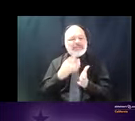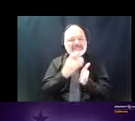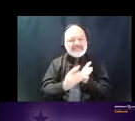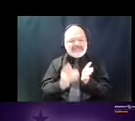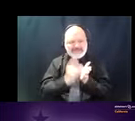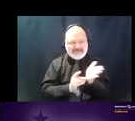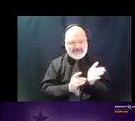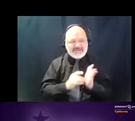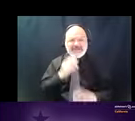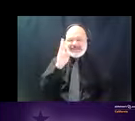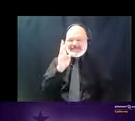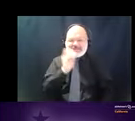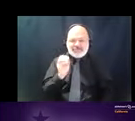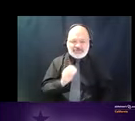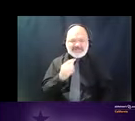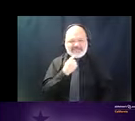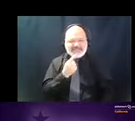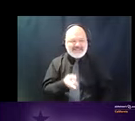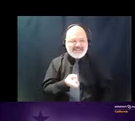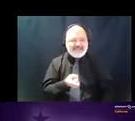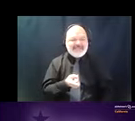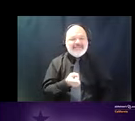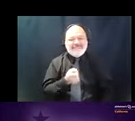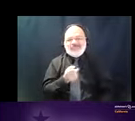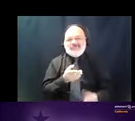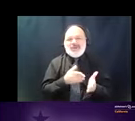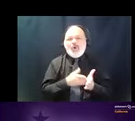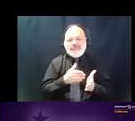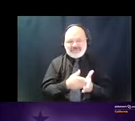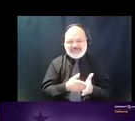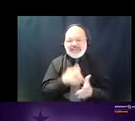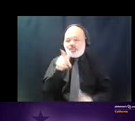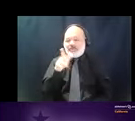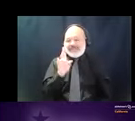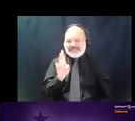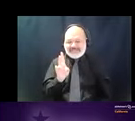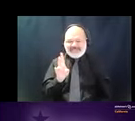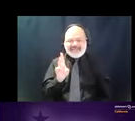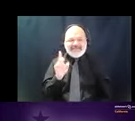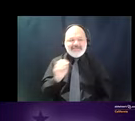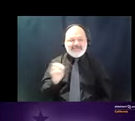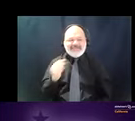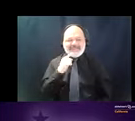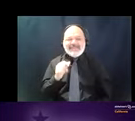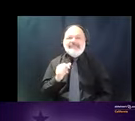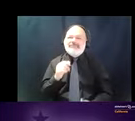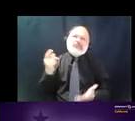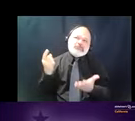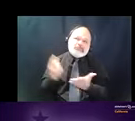graph, 6% say they are discriminated on a regular basis and 27% of the time from time to